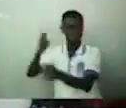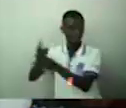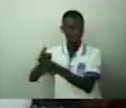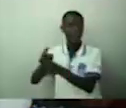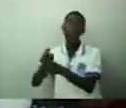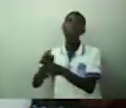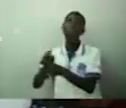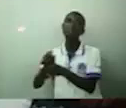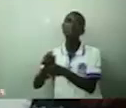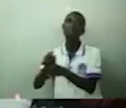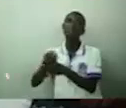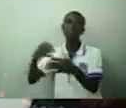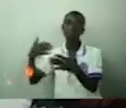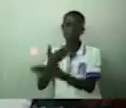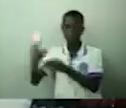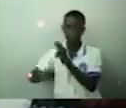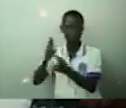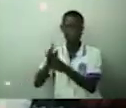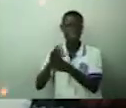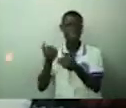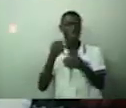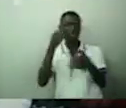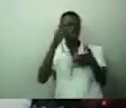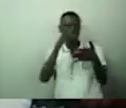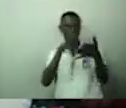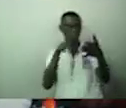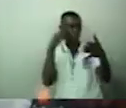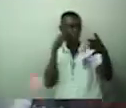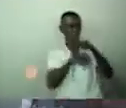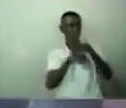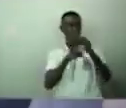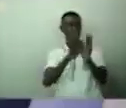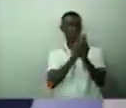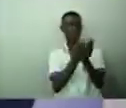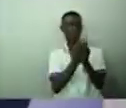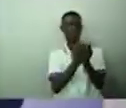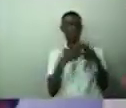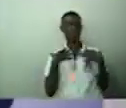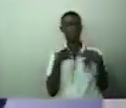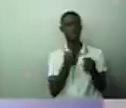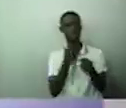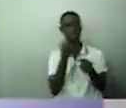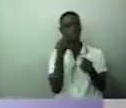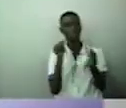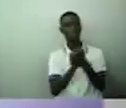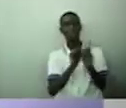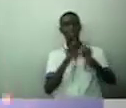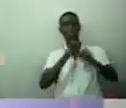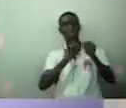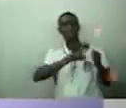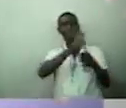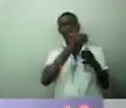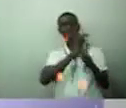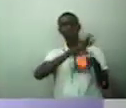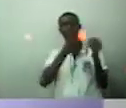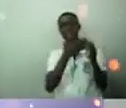the new. When you read the book of Revelation, it's about the end of all things. The picture is clearly painted that